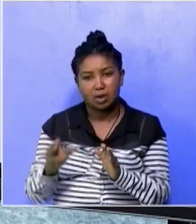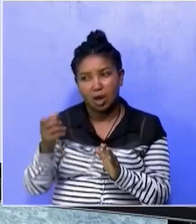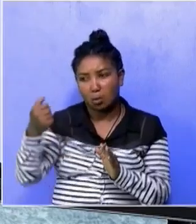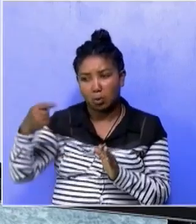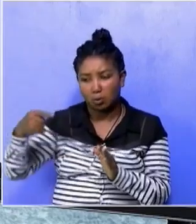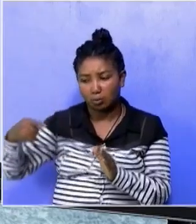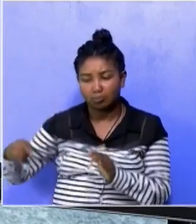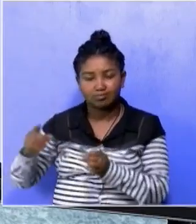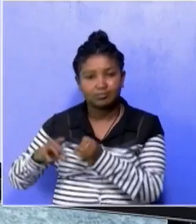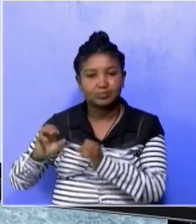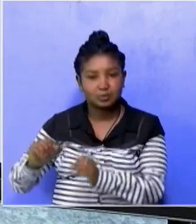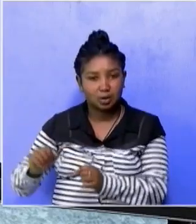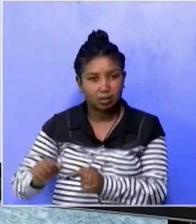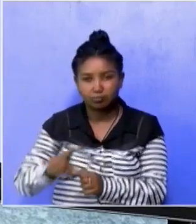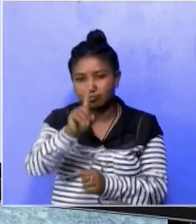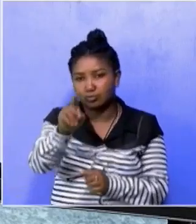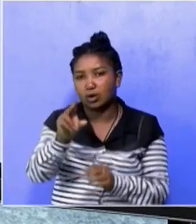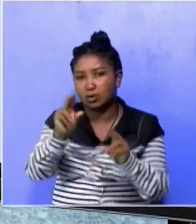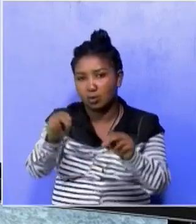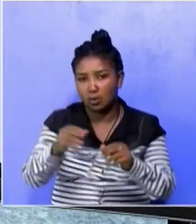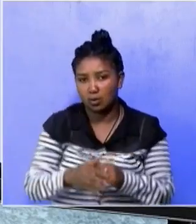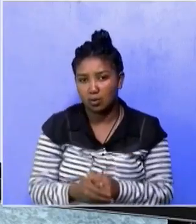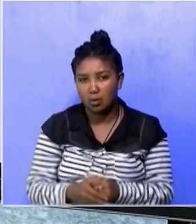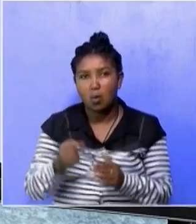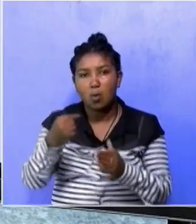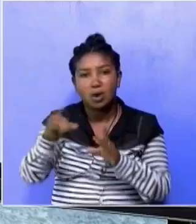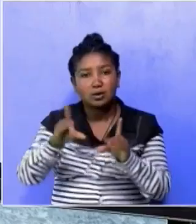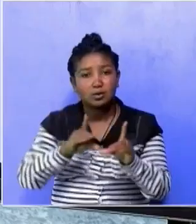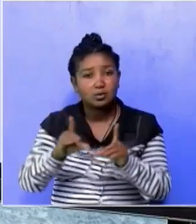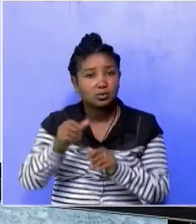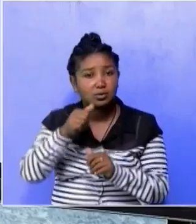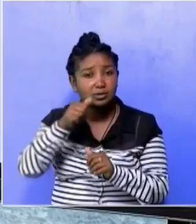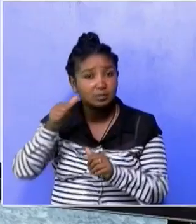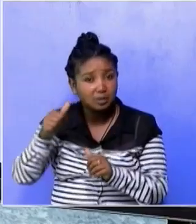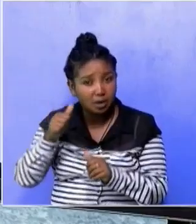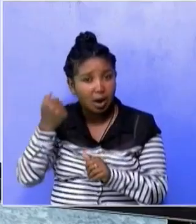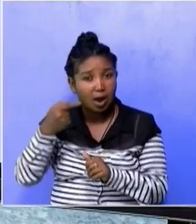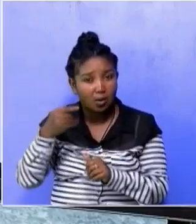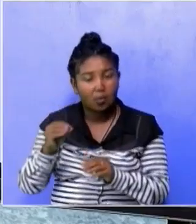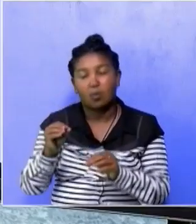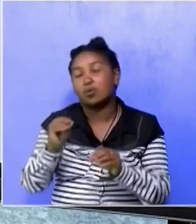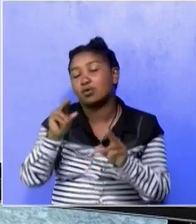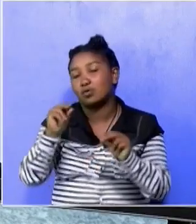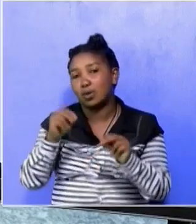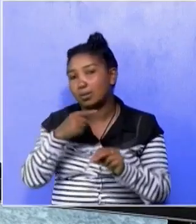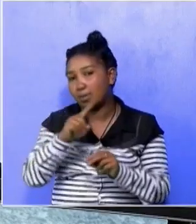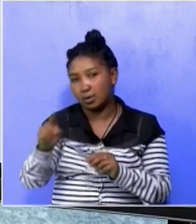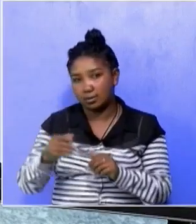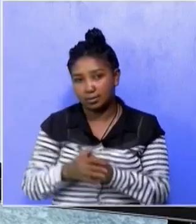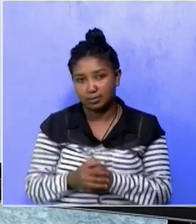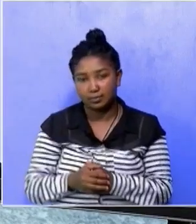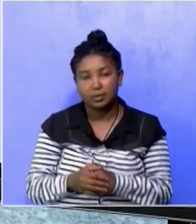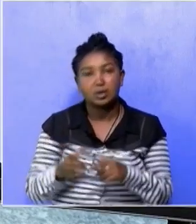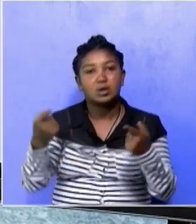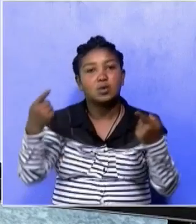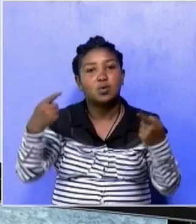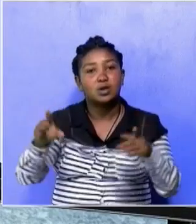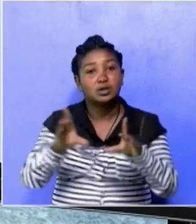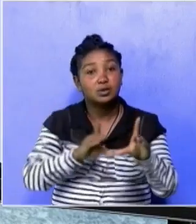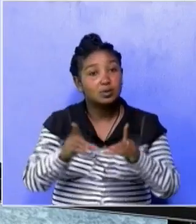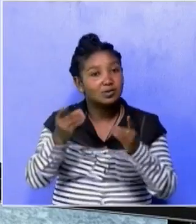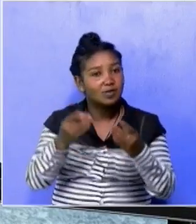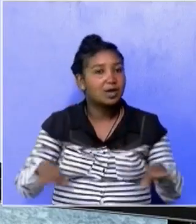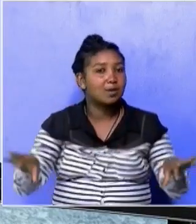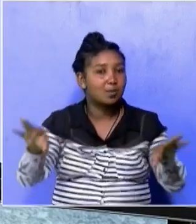all possible time adverbs in order to talk about the past action. Yeah, when did you do is a very